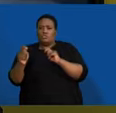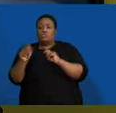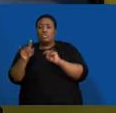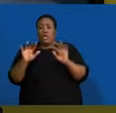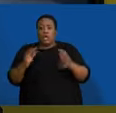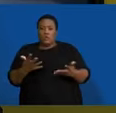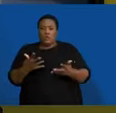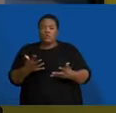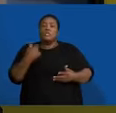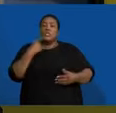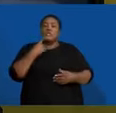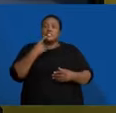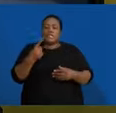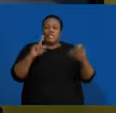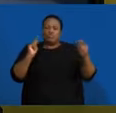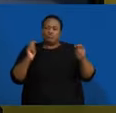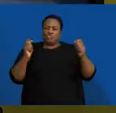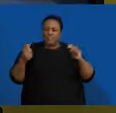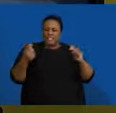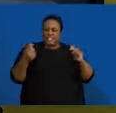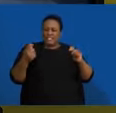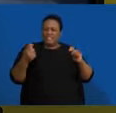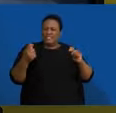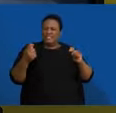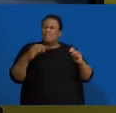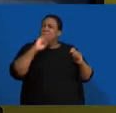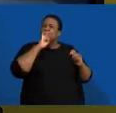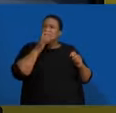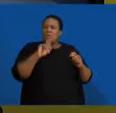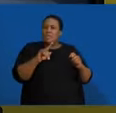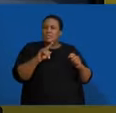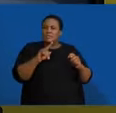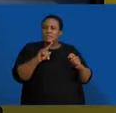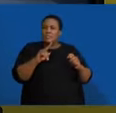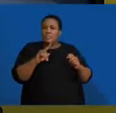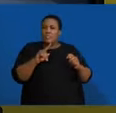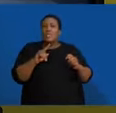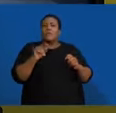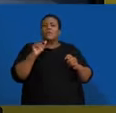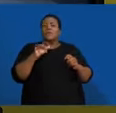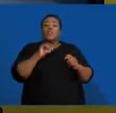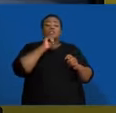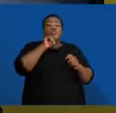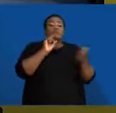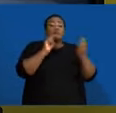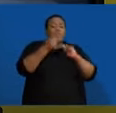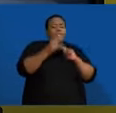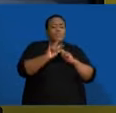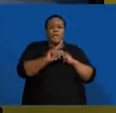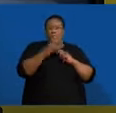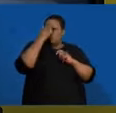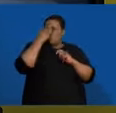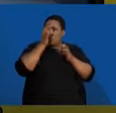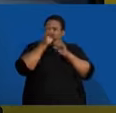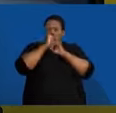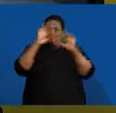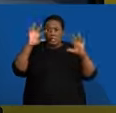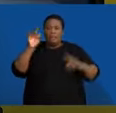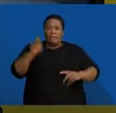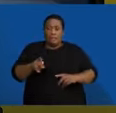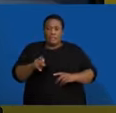mean? If they say it is shifted 1 unit up, what does that mean? What does that change? You need to know those